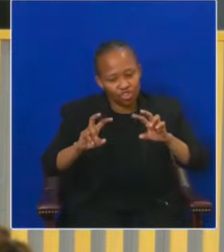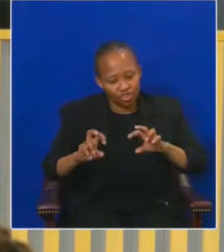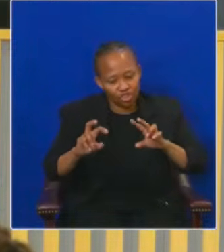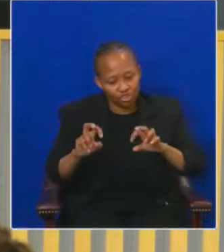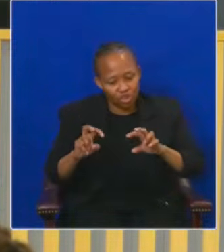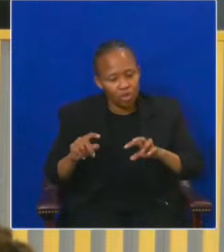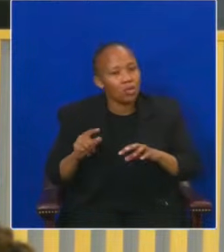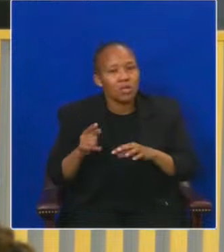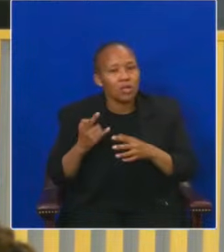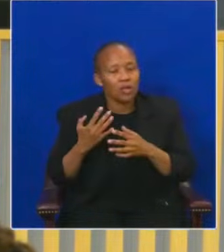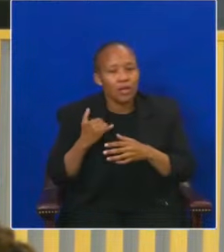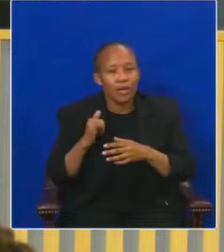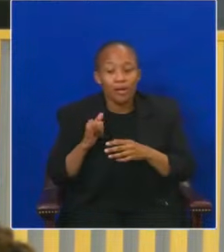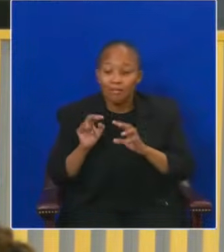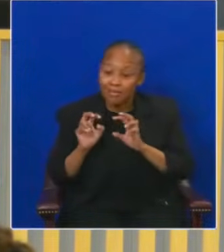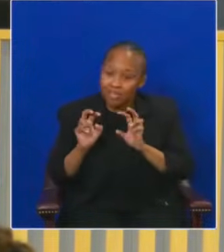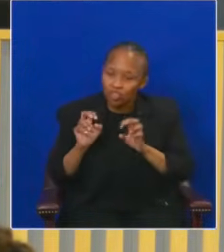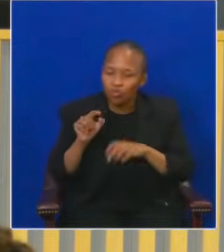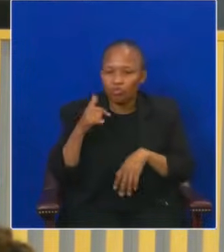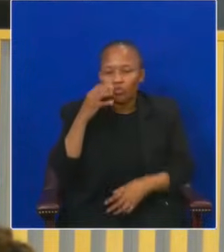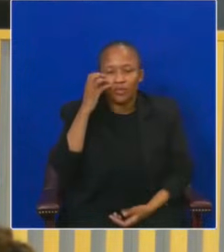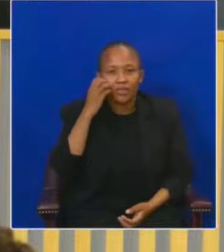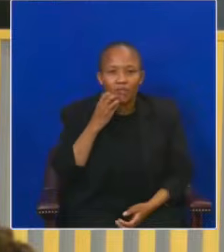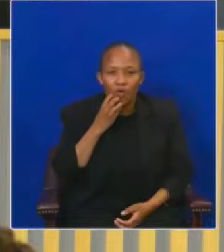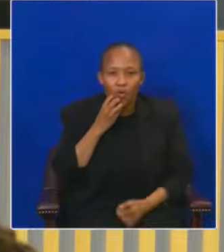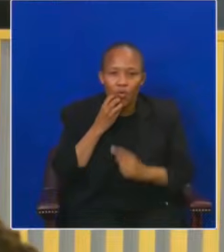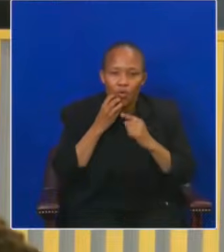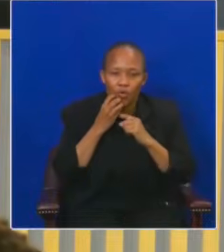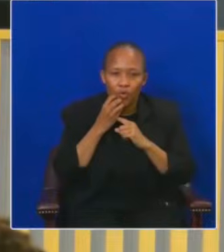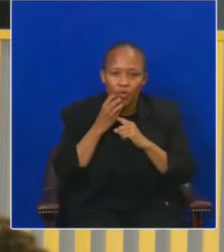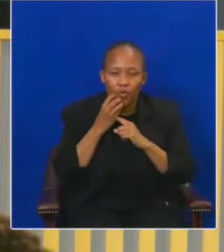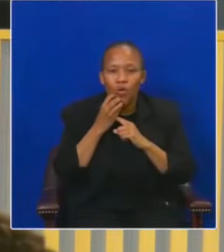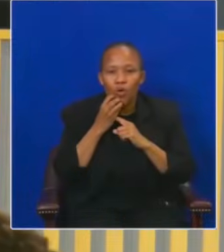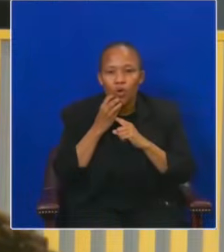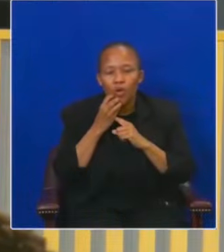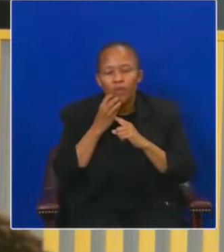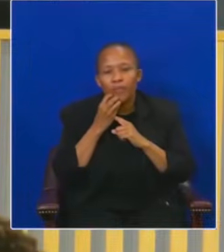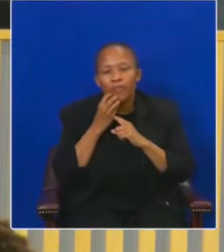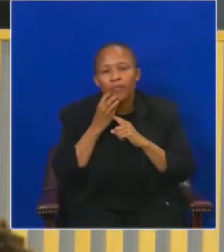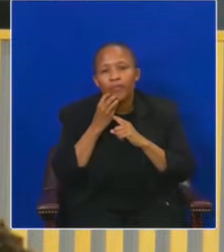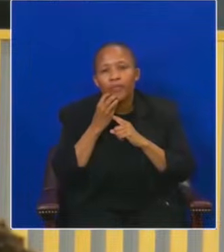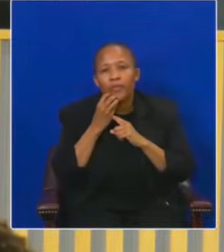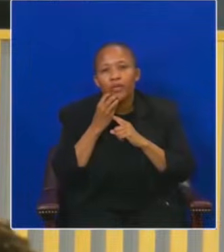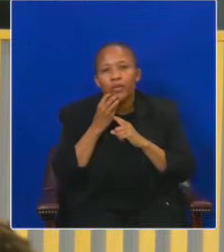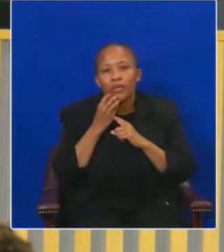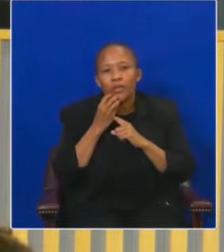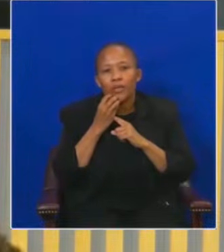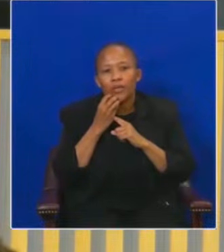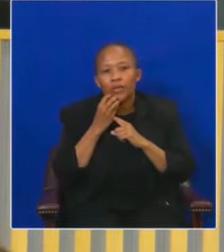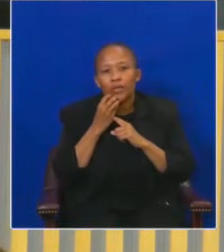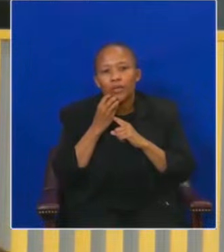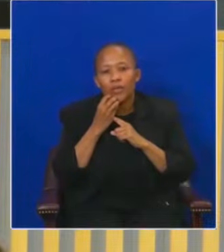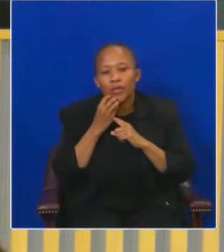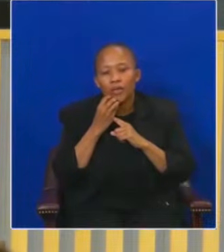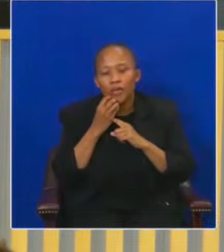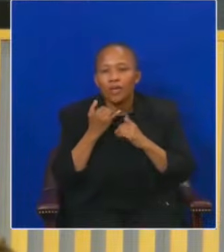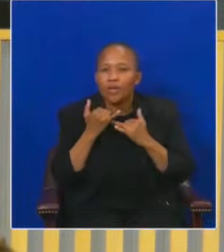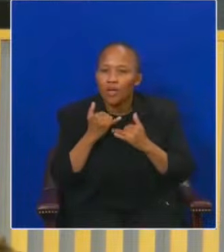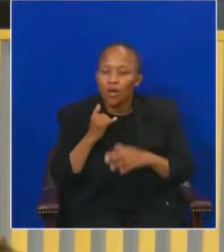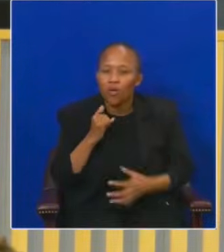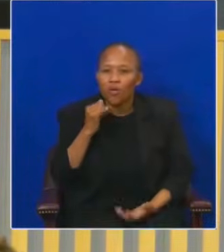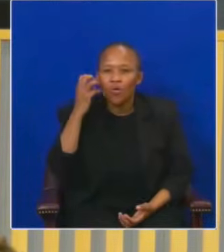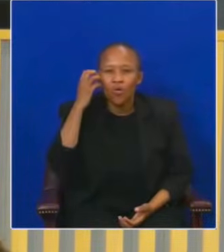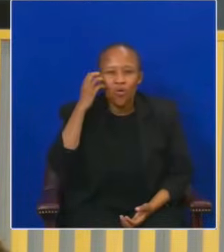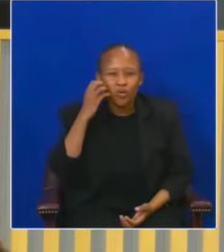In his cell, we didn't find any contraband and or a cell